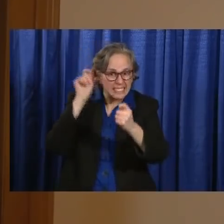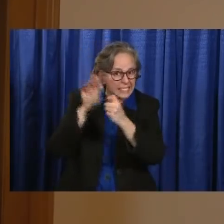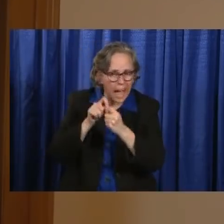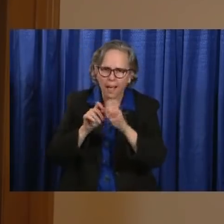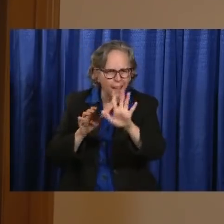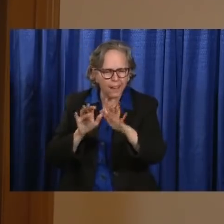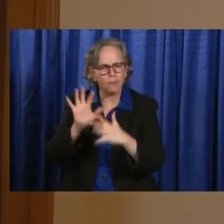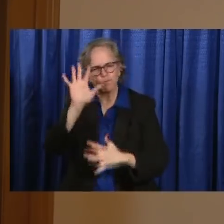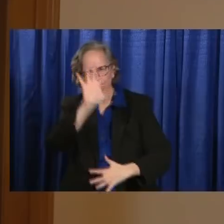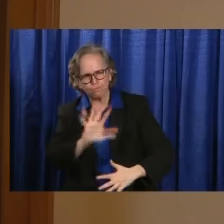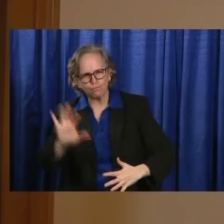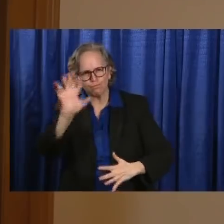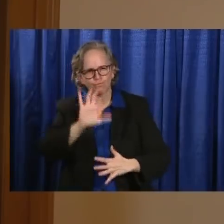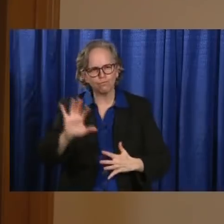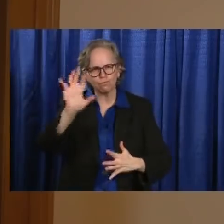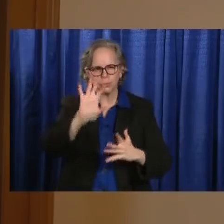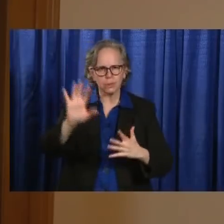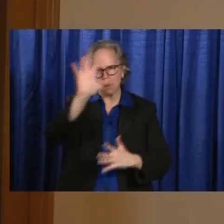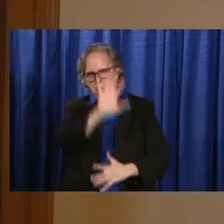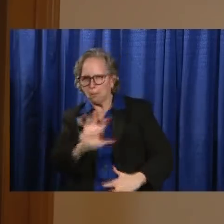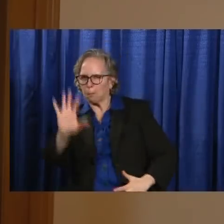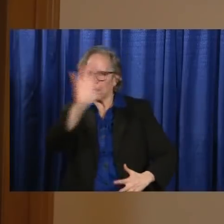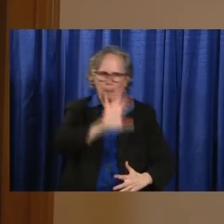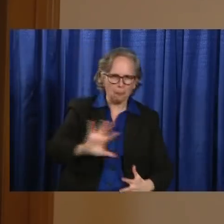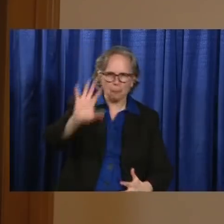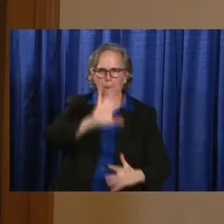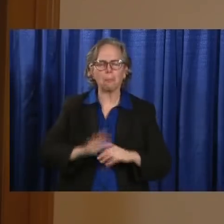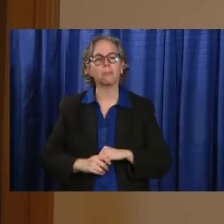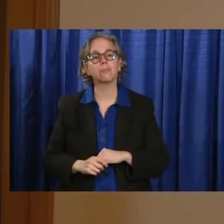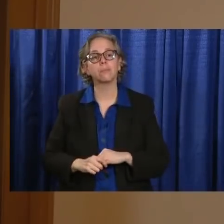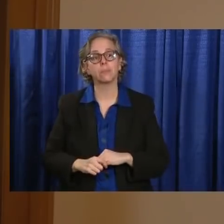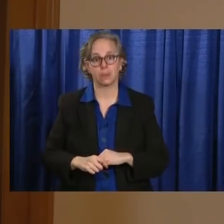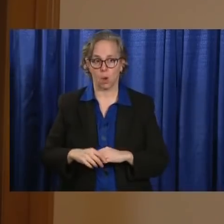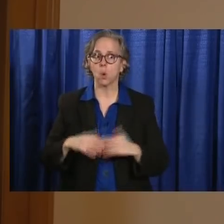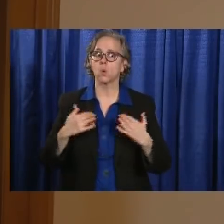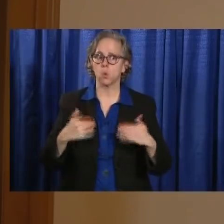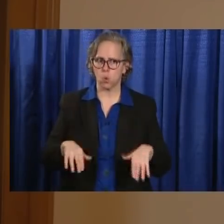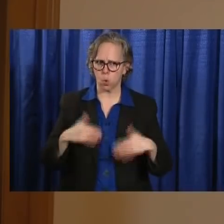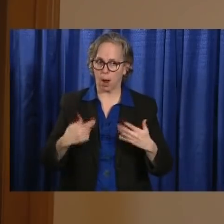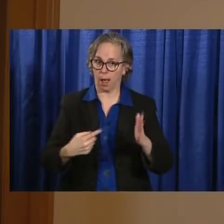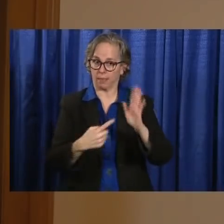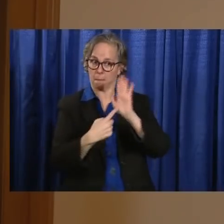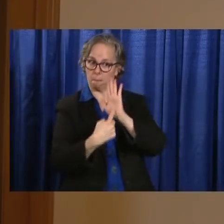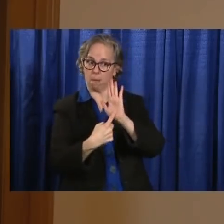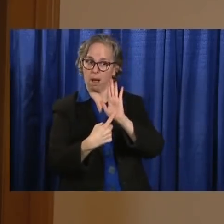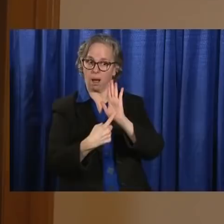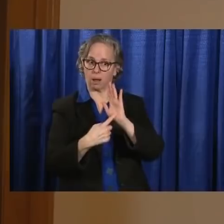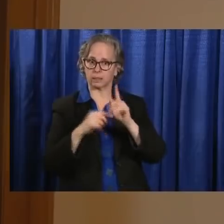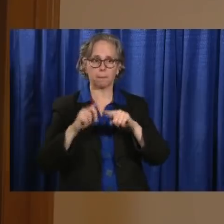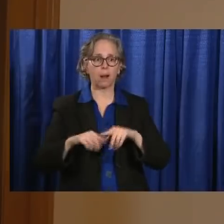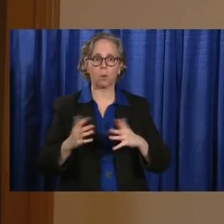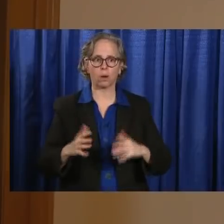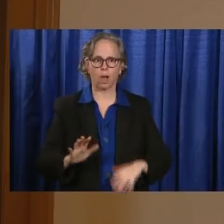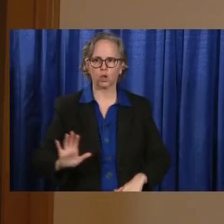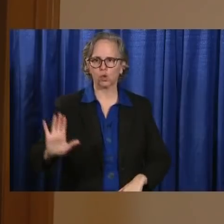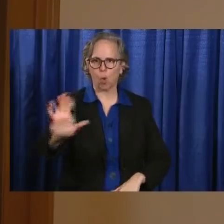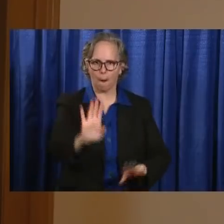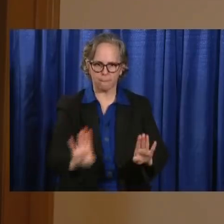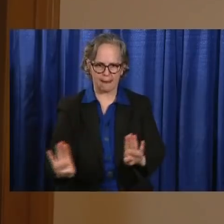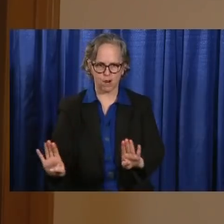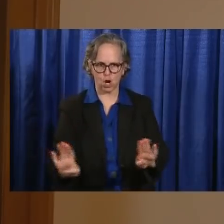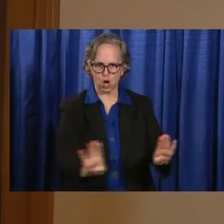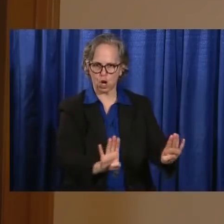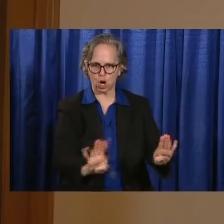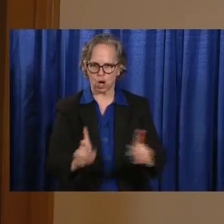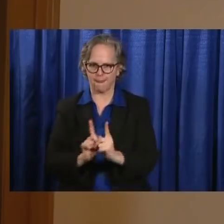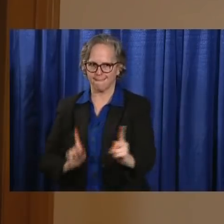we are doing, Governor, to stay at home. But our models are very based on our behaviors. And this is where